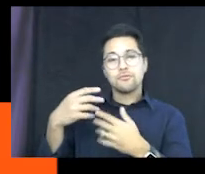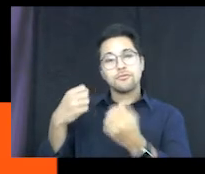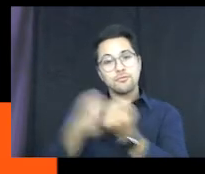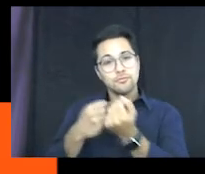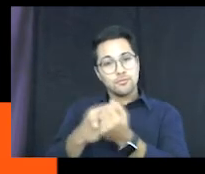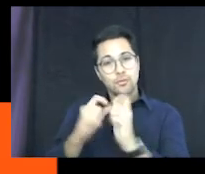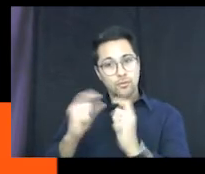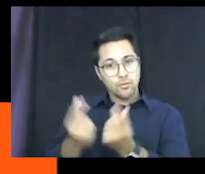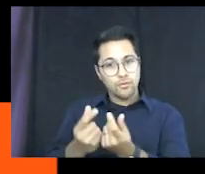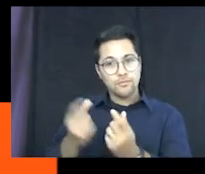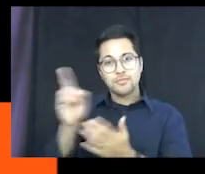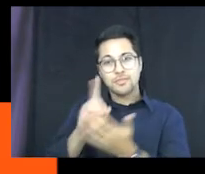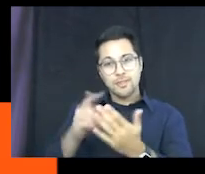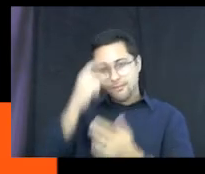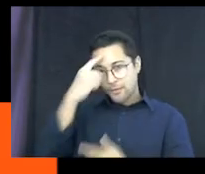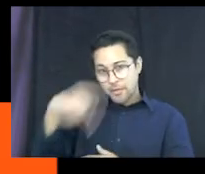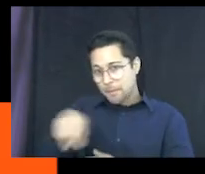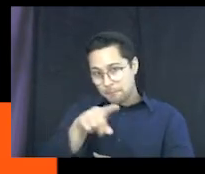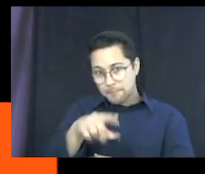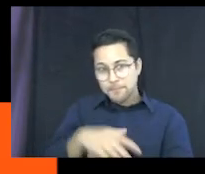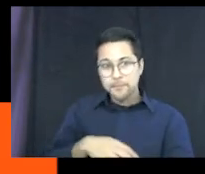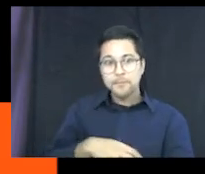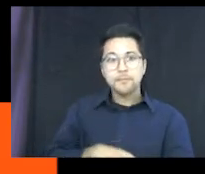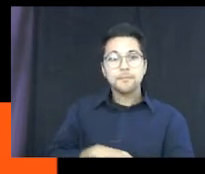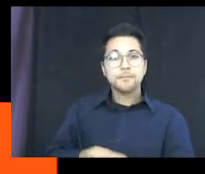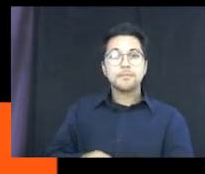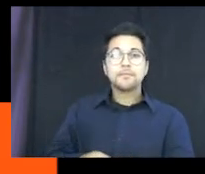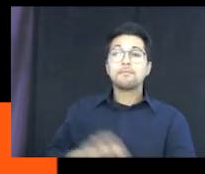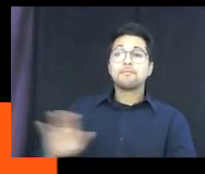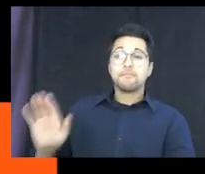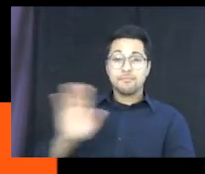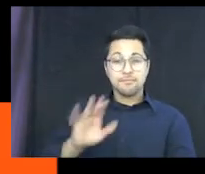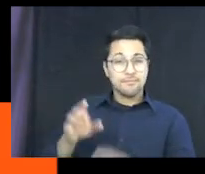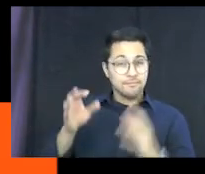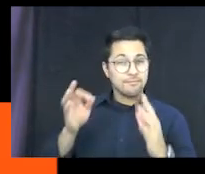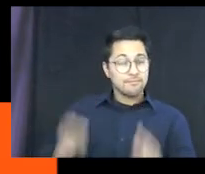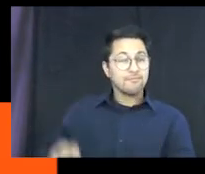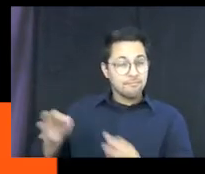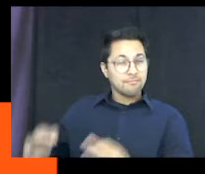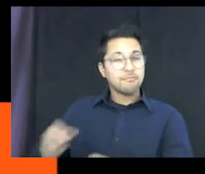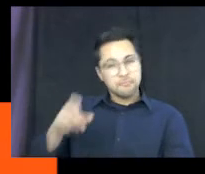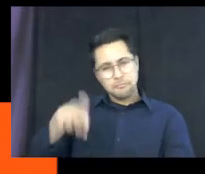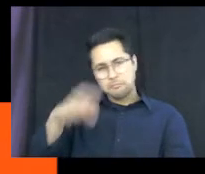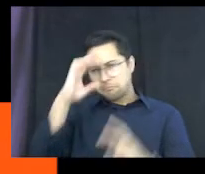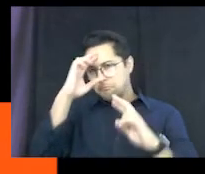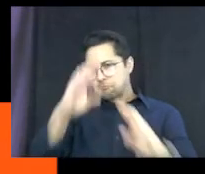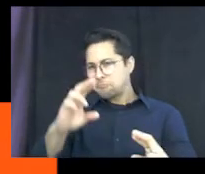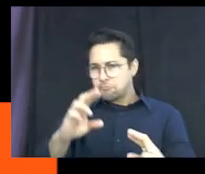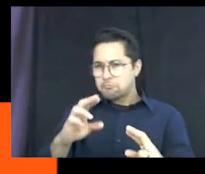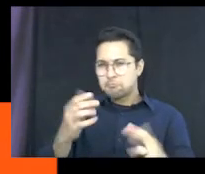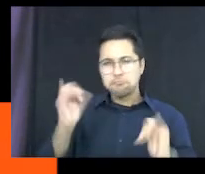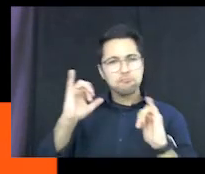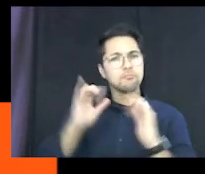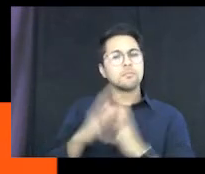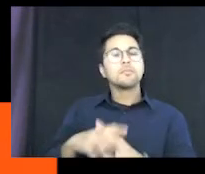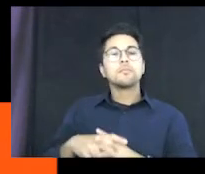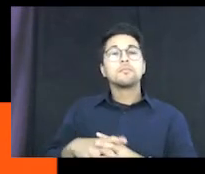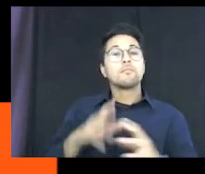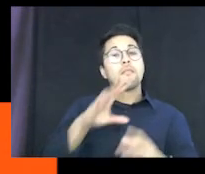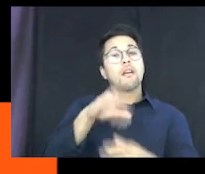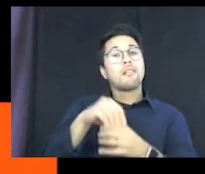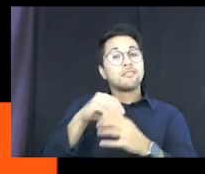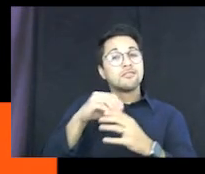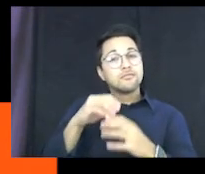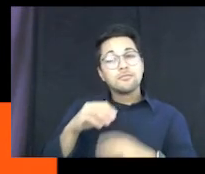group designed for them, and their decision needs to be respected. Participation